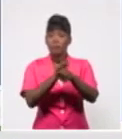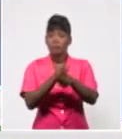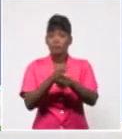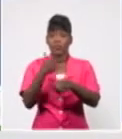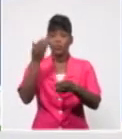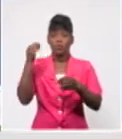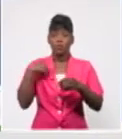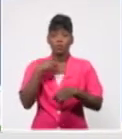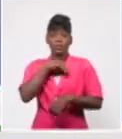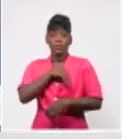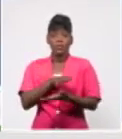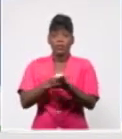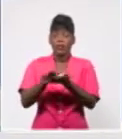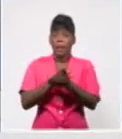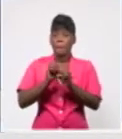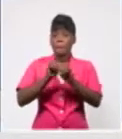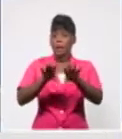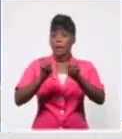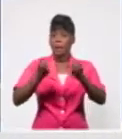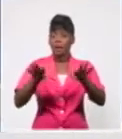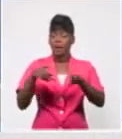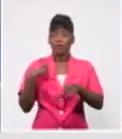441 patients in this age group.